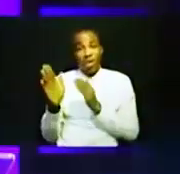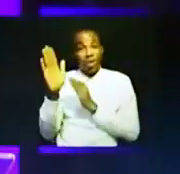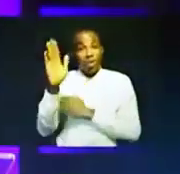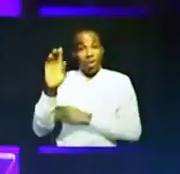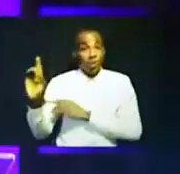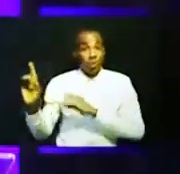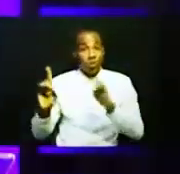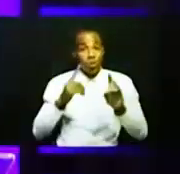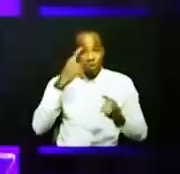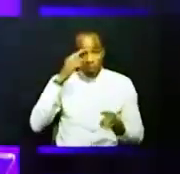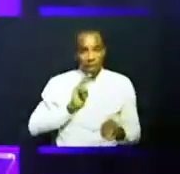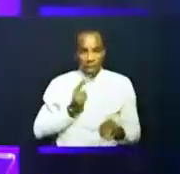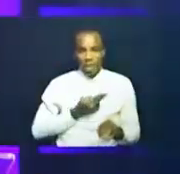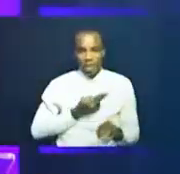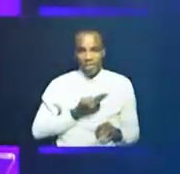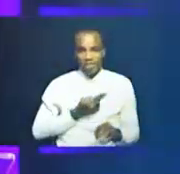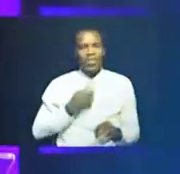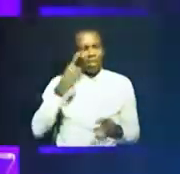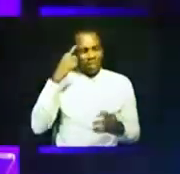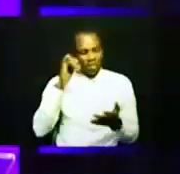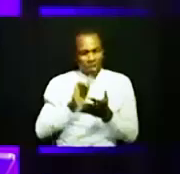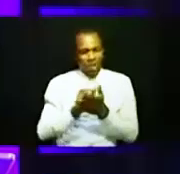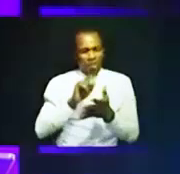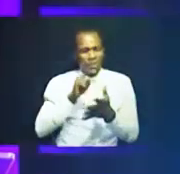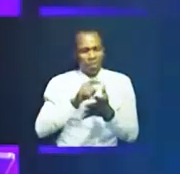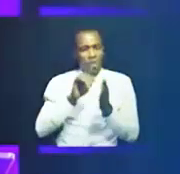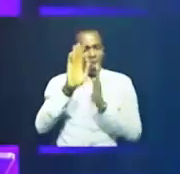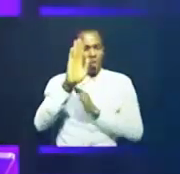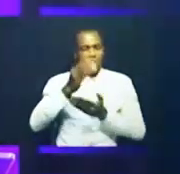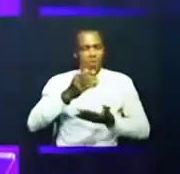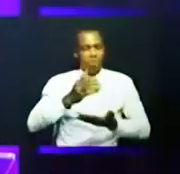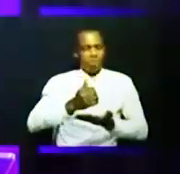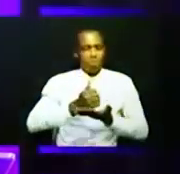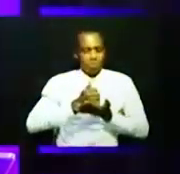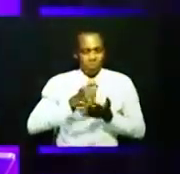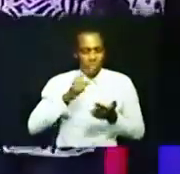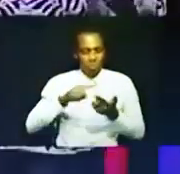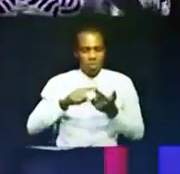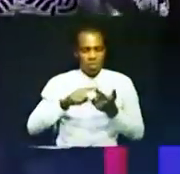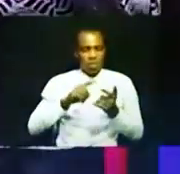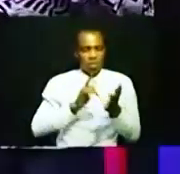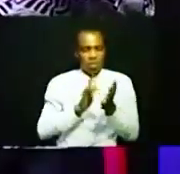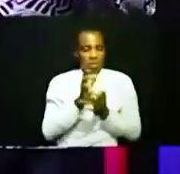us, then it is marriage.